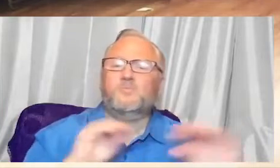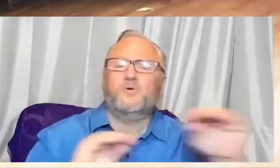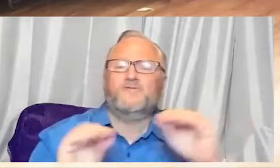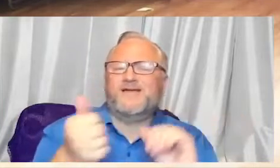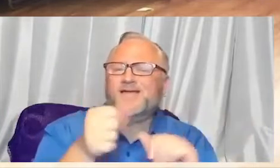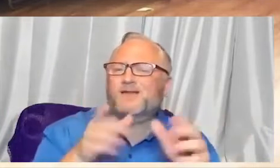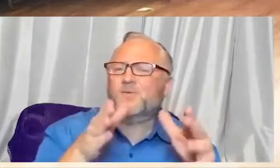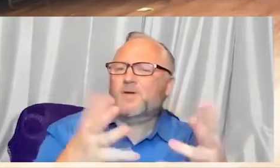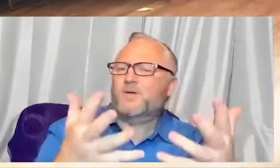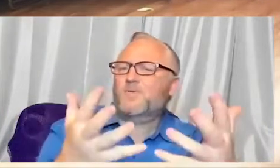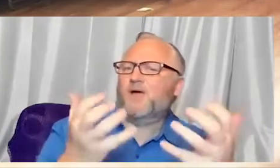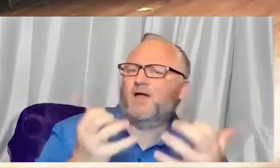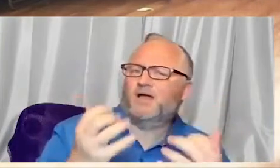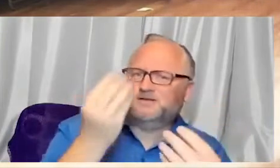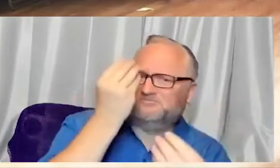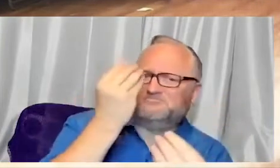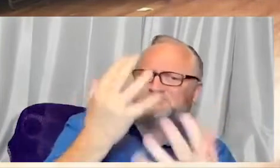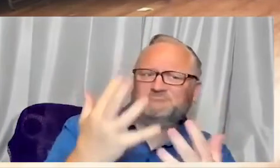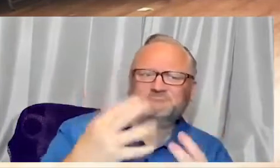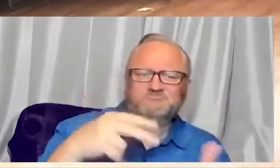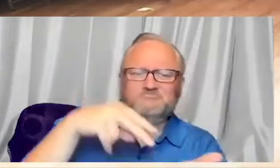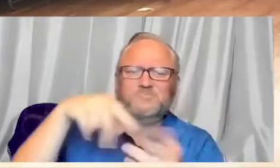up.